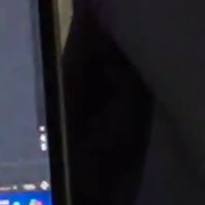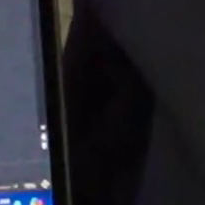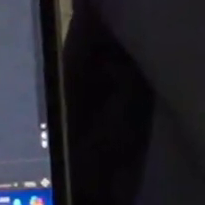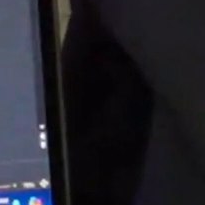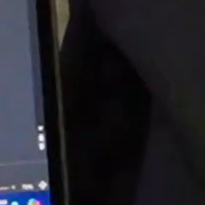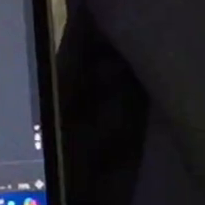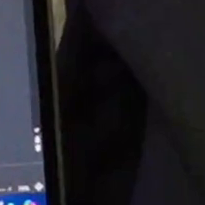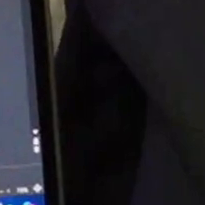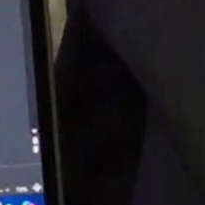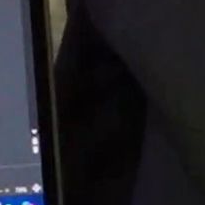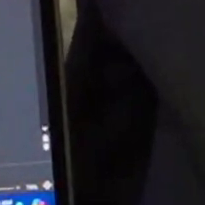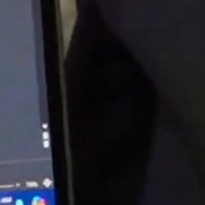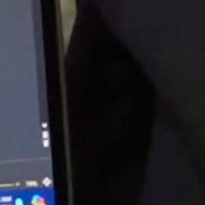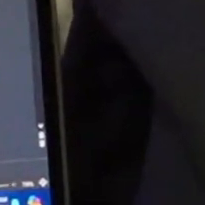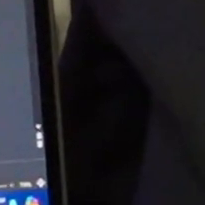Isn't it beautiful?